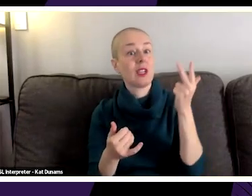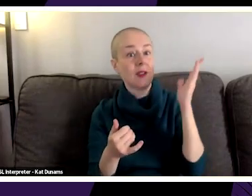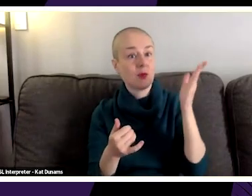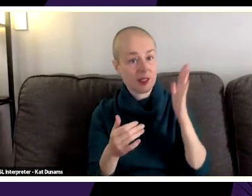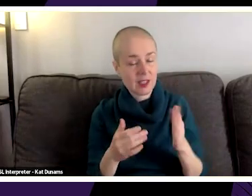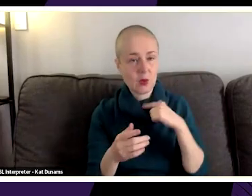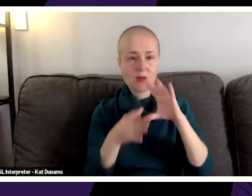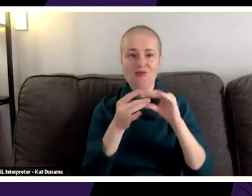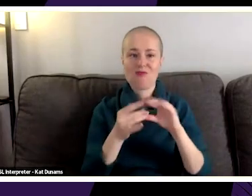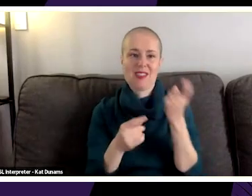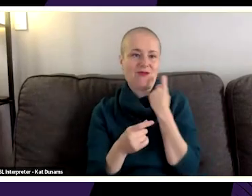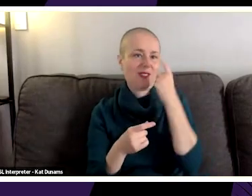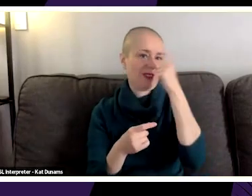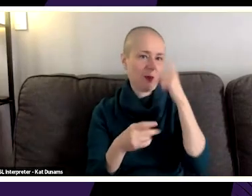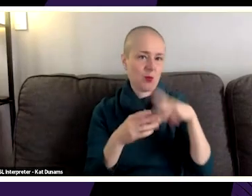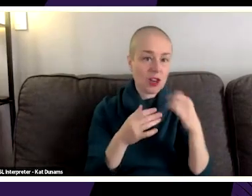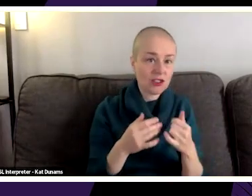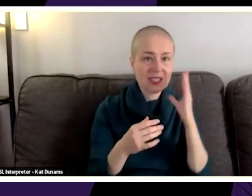experiences.